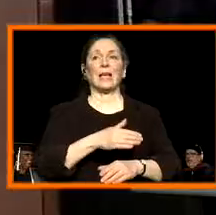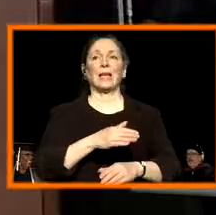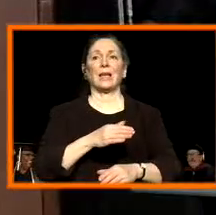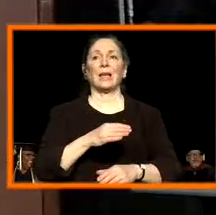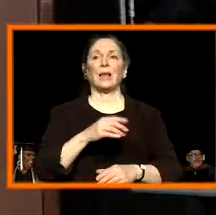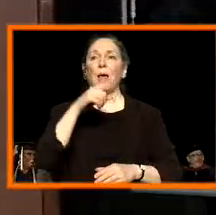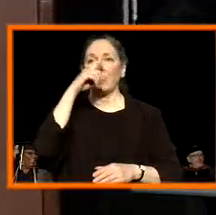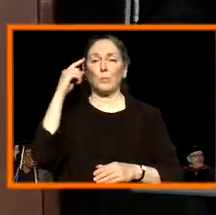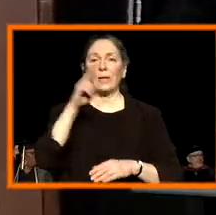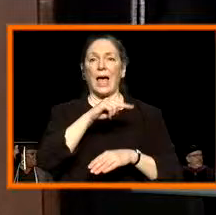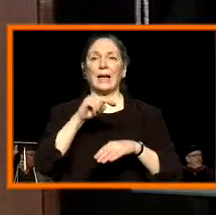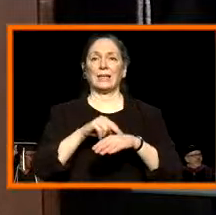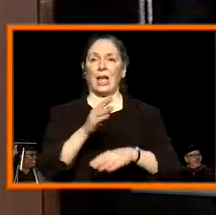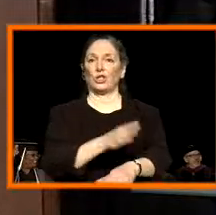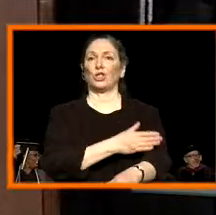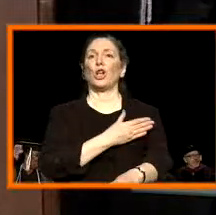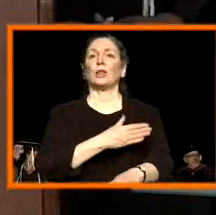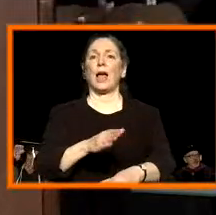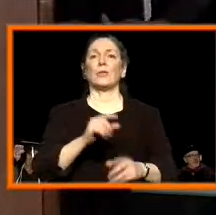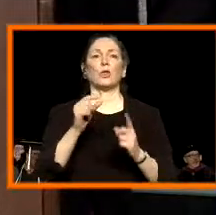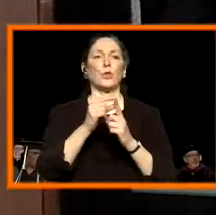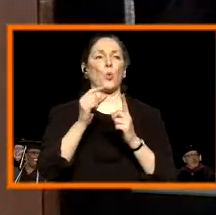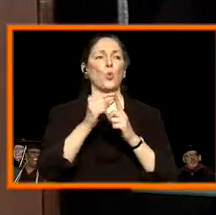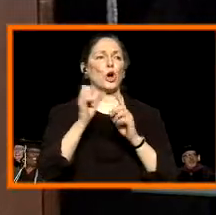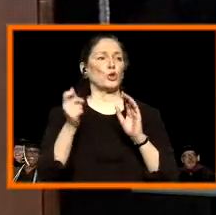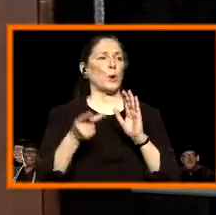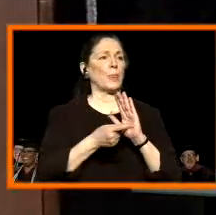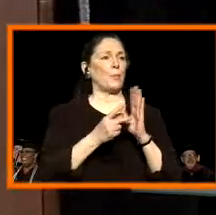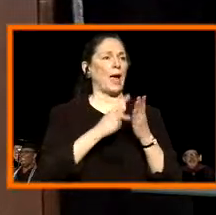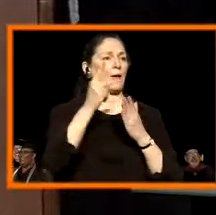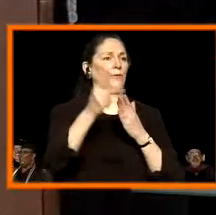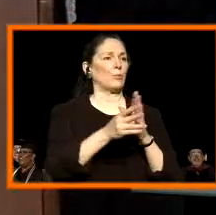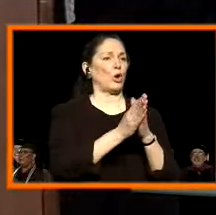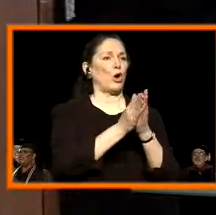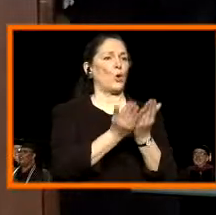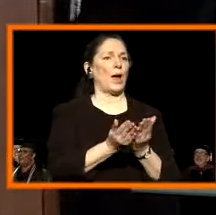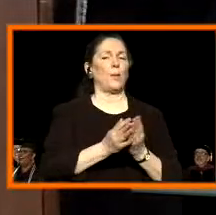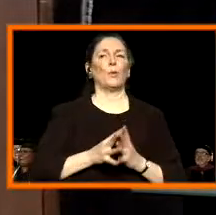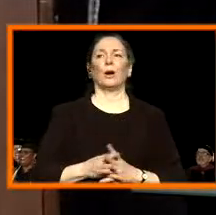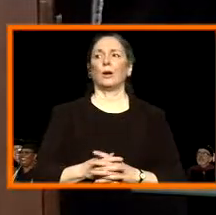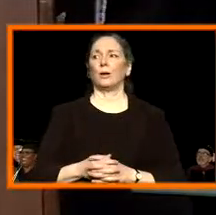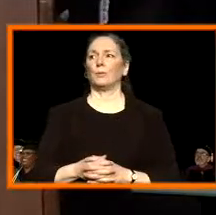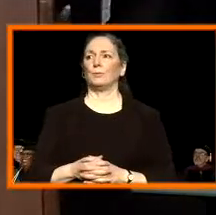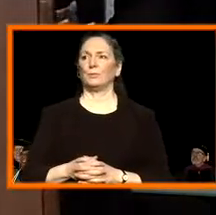the Black National Anthem. The words are in the back of your program.